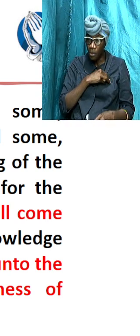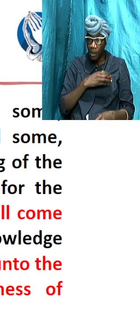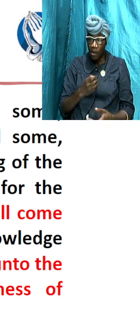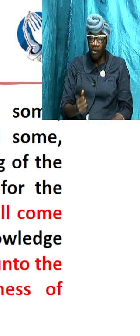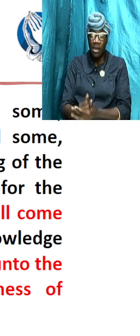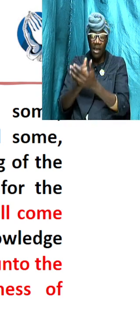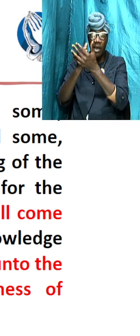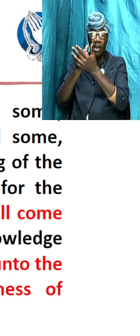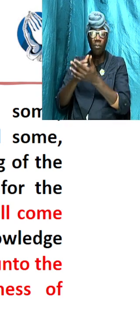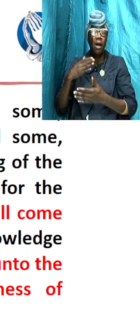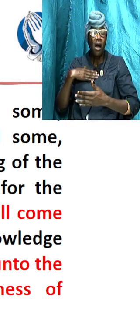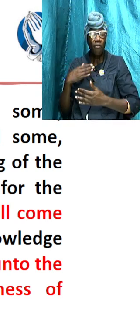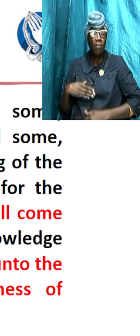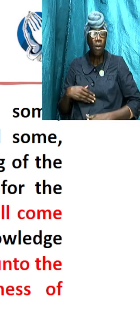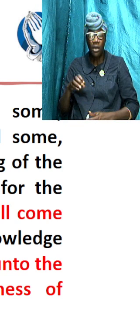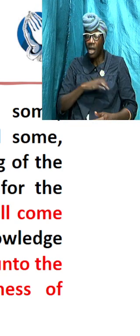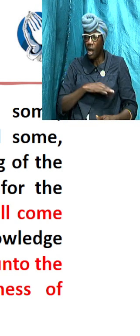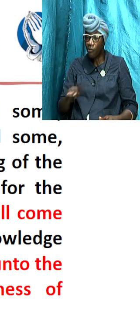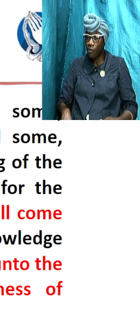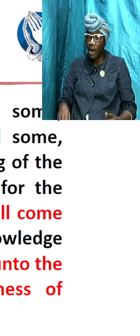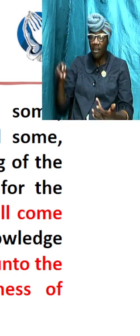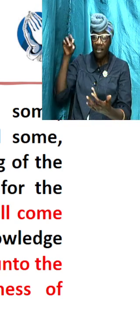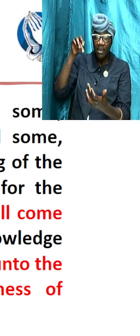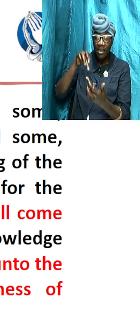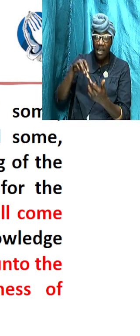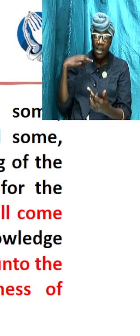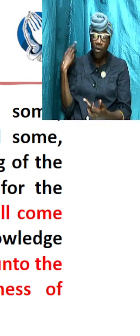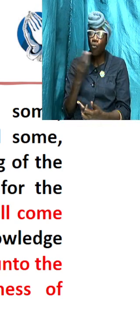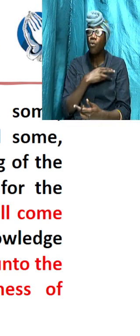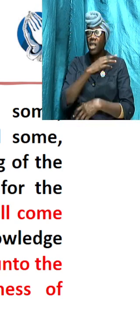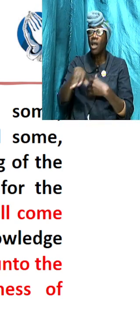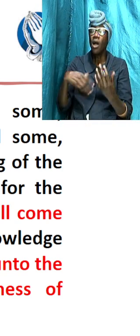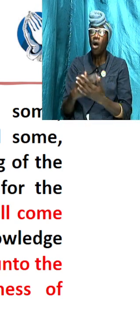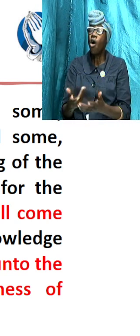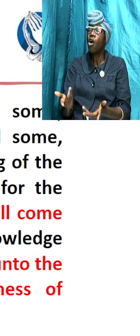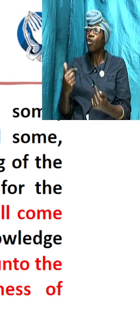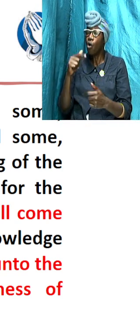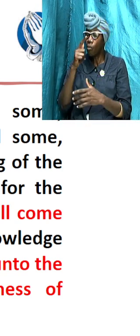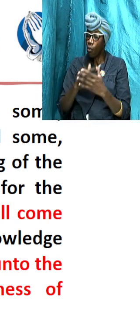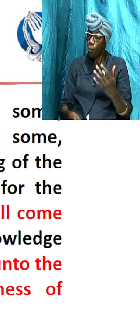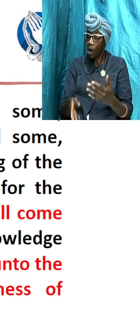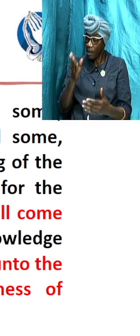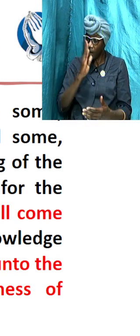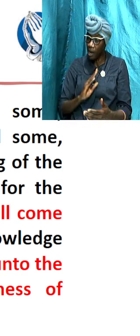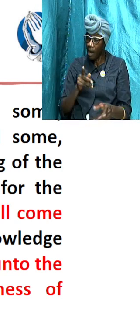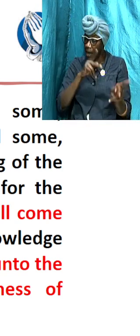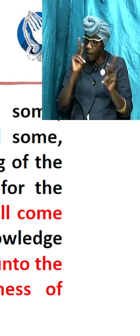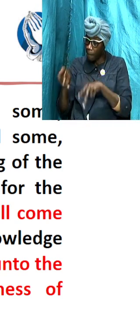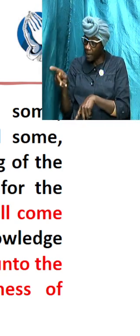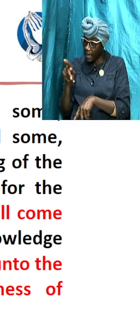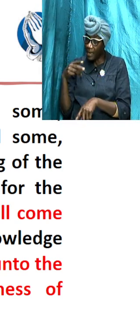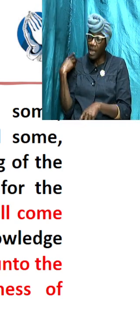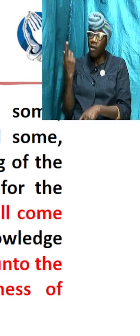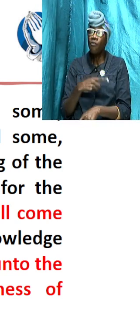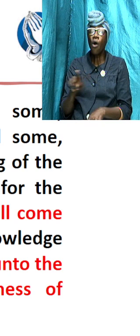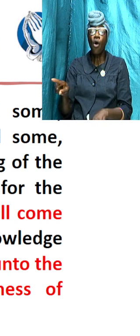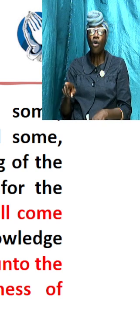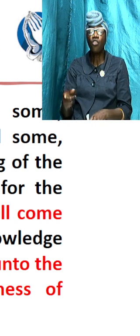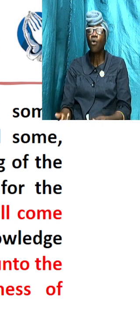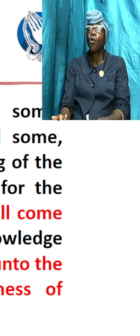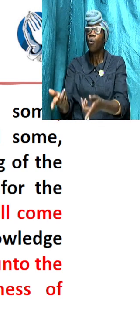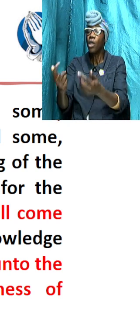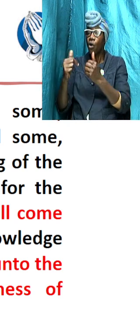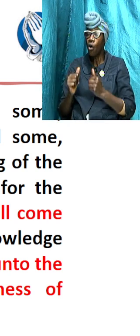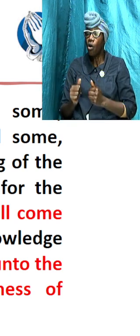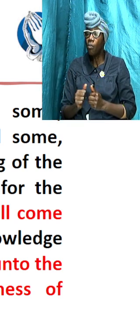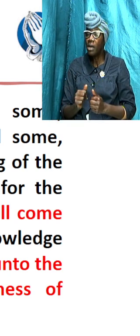we all come. So it gives you the what God's plan is for us, God's destined for us, that we all come into the unity of